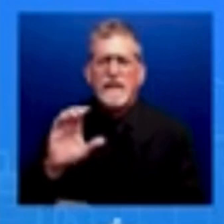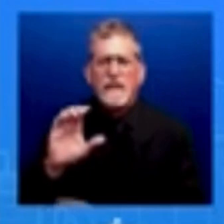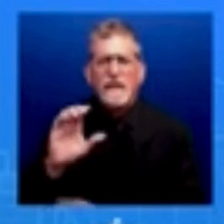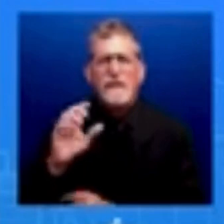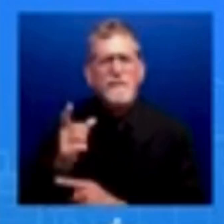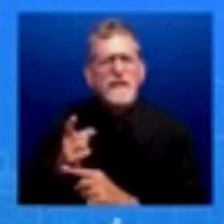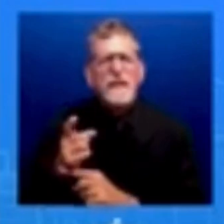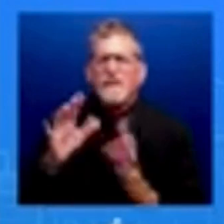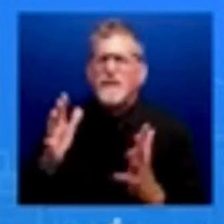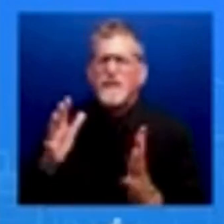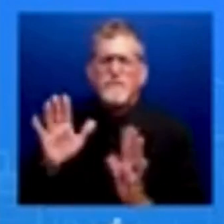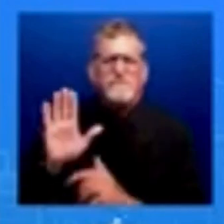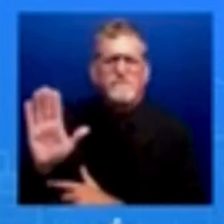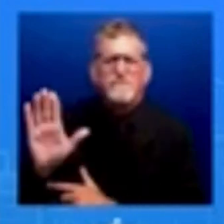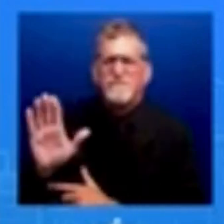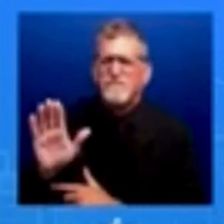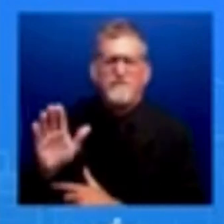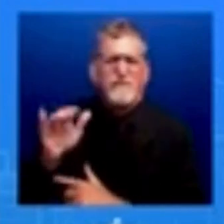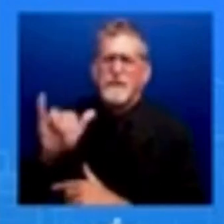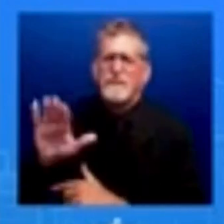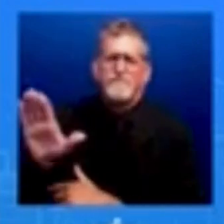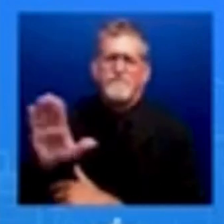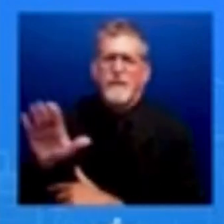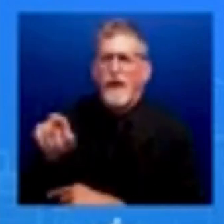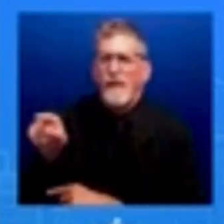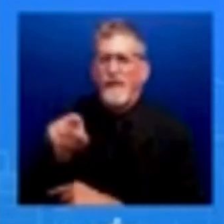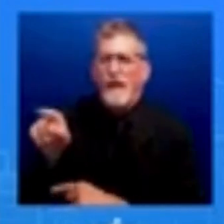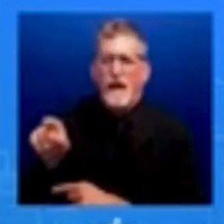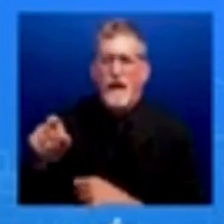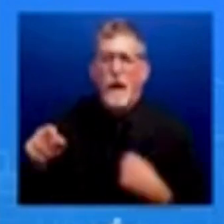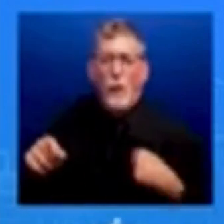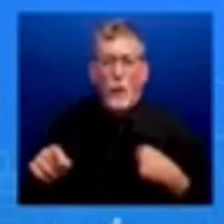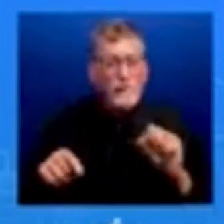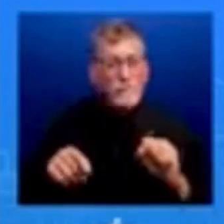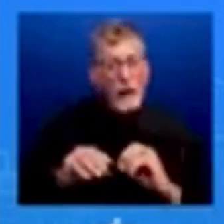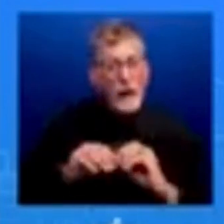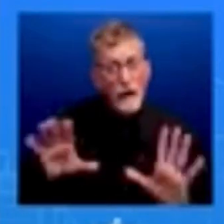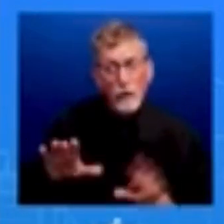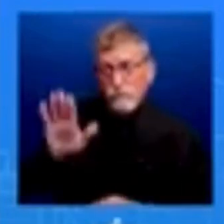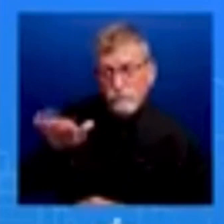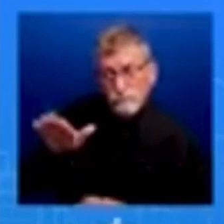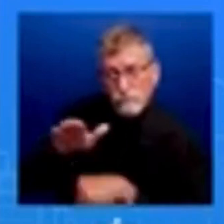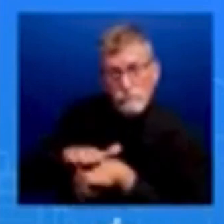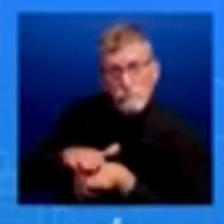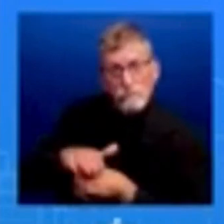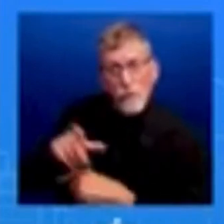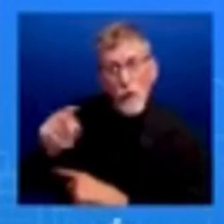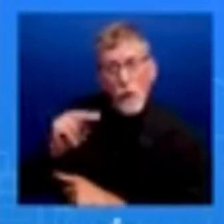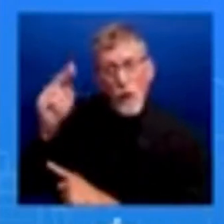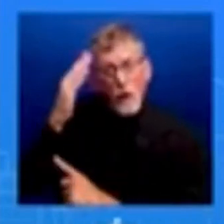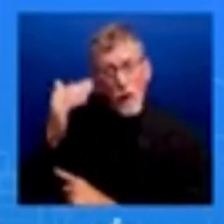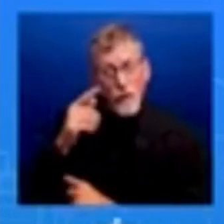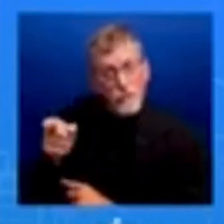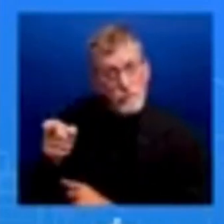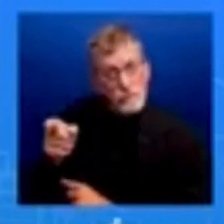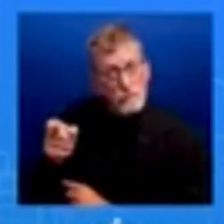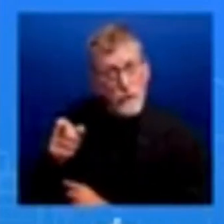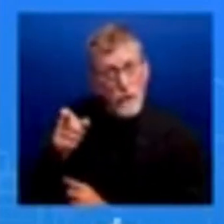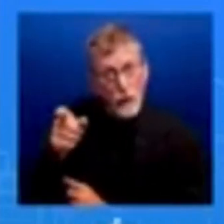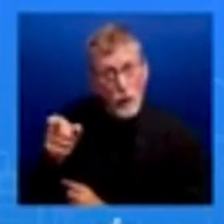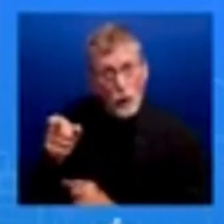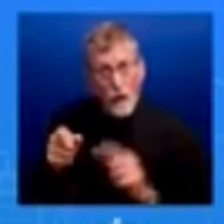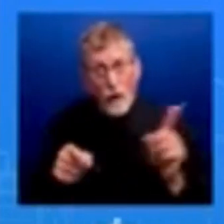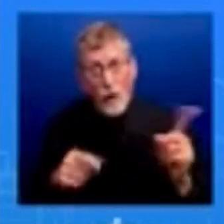them, with Russia. We've been very clear about their aggressive war on Ukraine, and we've certainly have